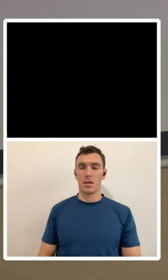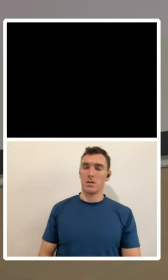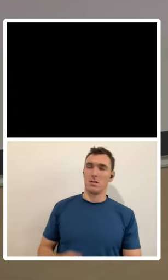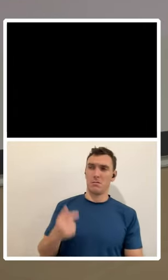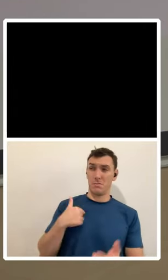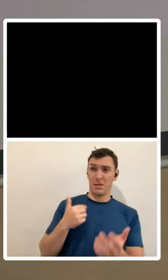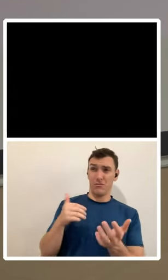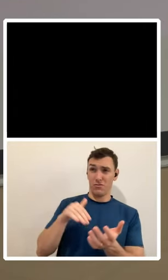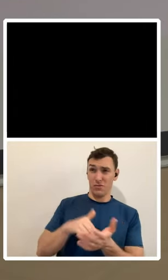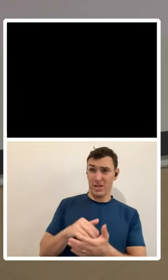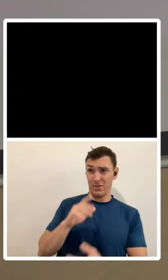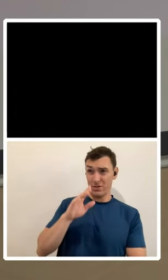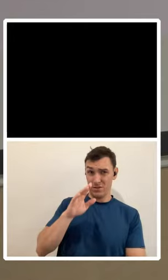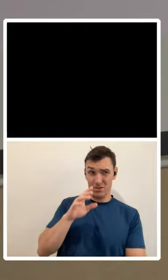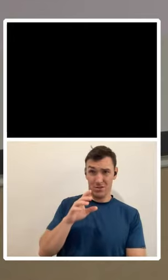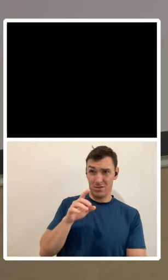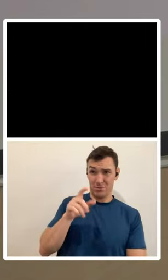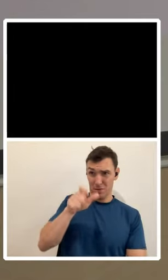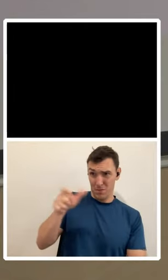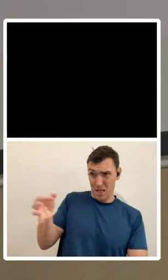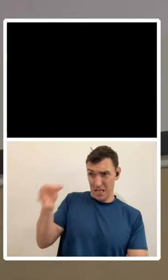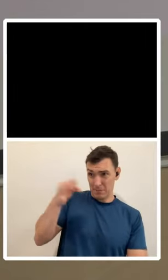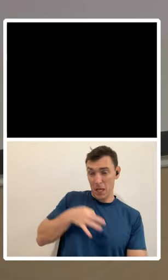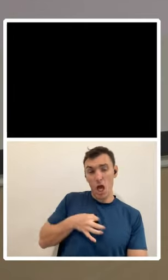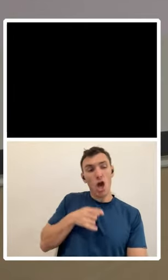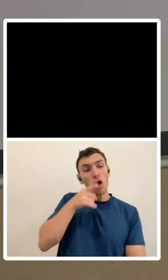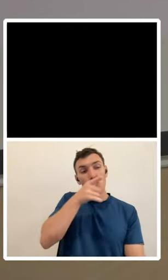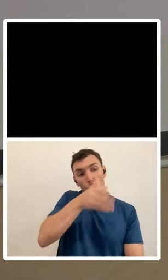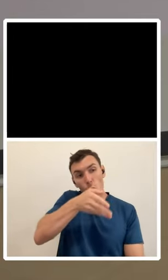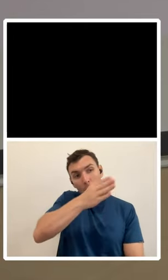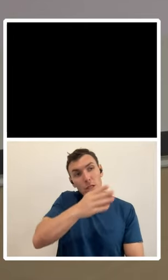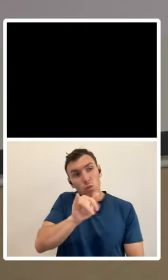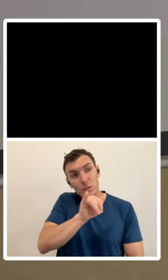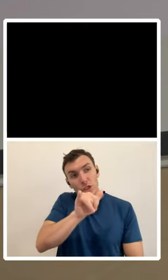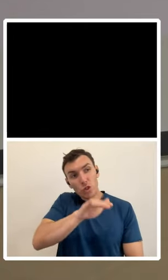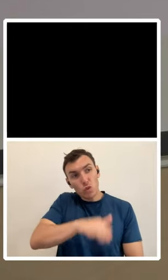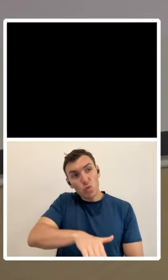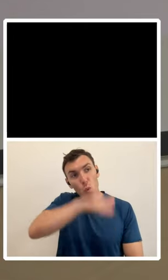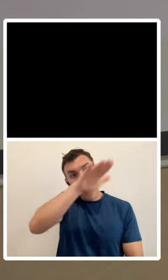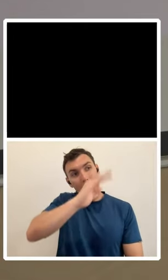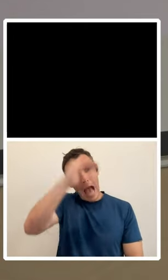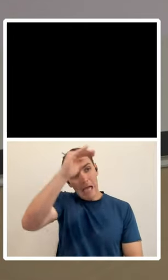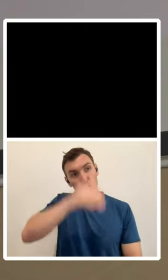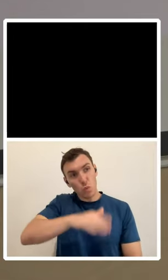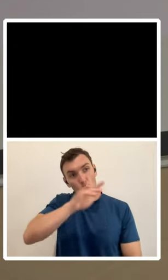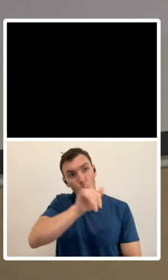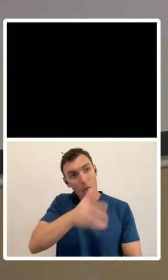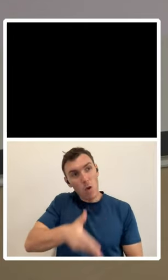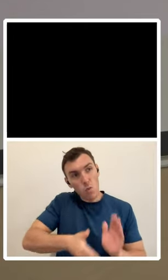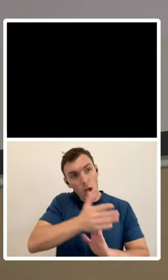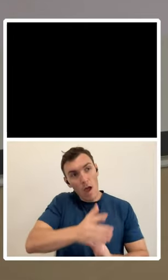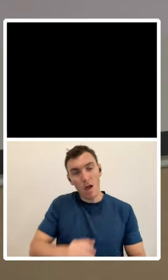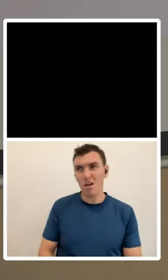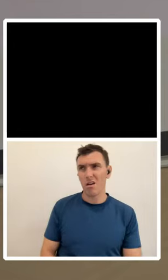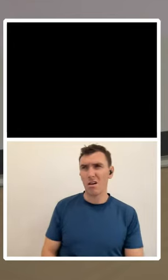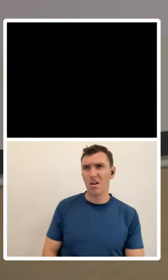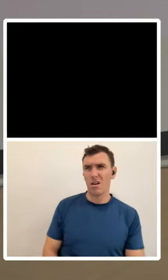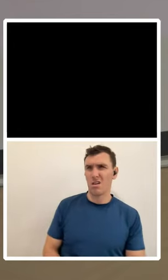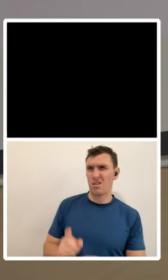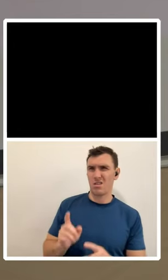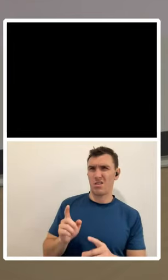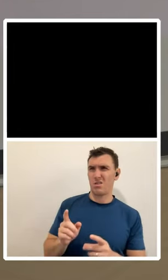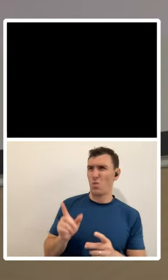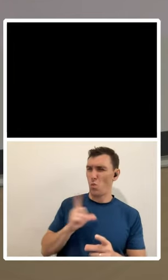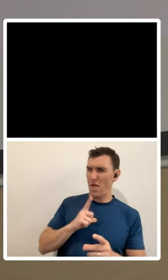overwhelming. So I don't think that it's, like, I don't think that, I'm not of a mindset that it's the working class versus everyone else. If I was of that mindset,